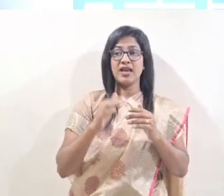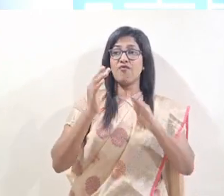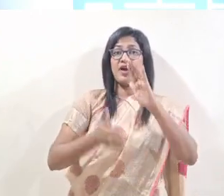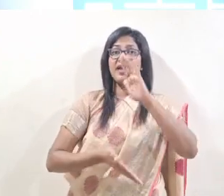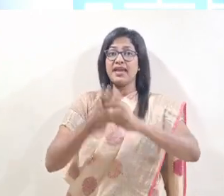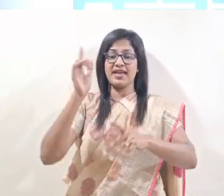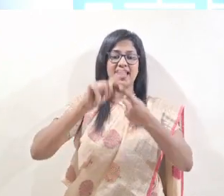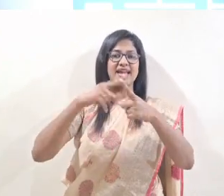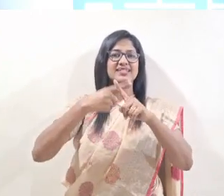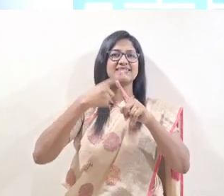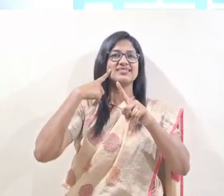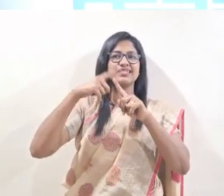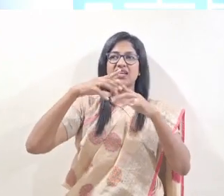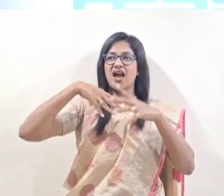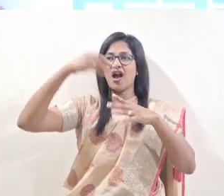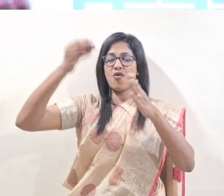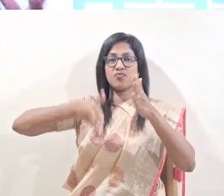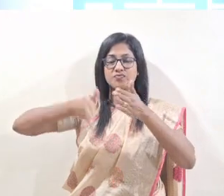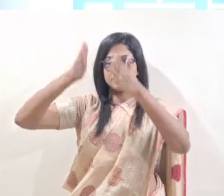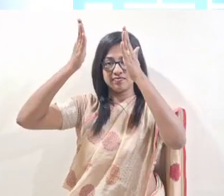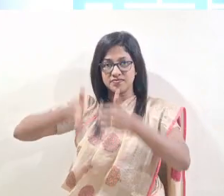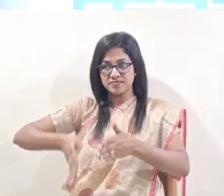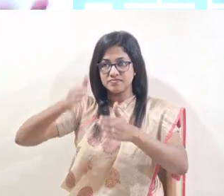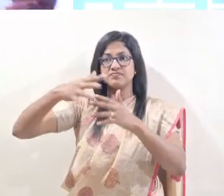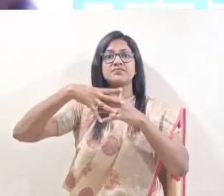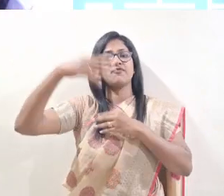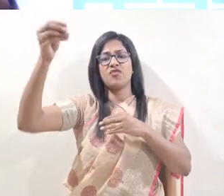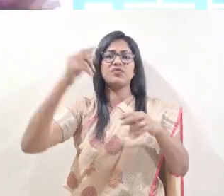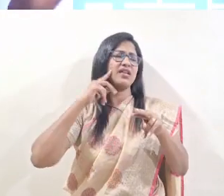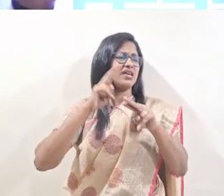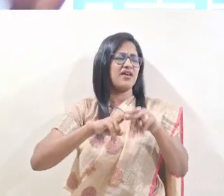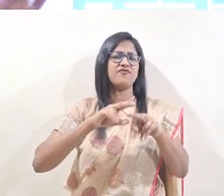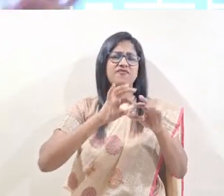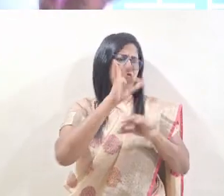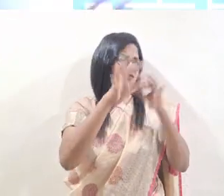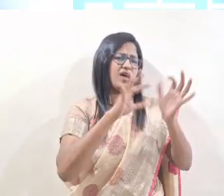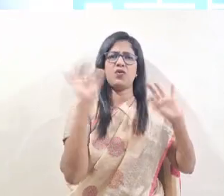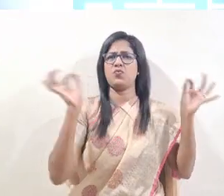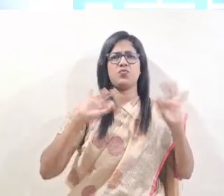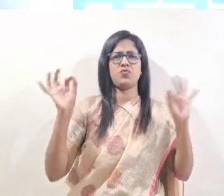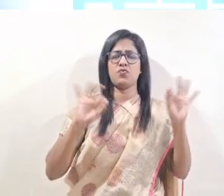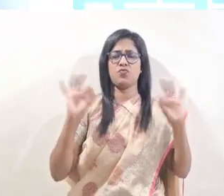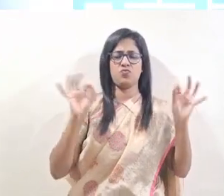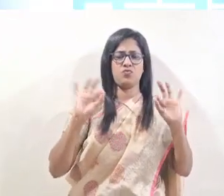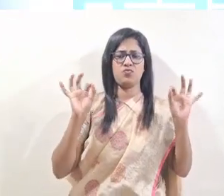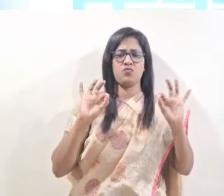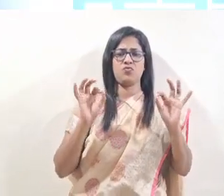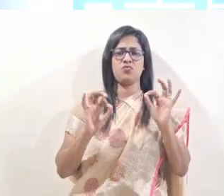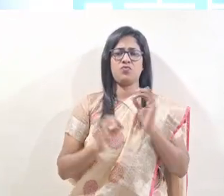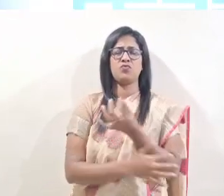Distance from the exit, yes. Visibility. Let's say if everything is clear, no fires.